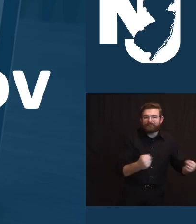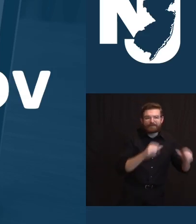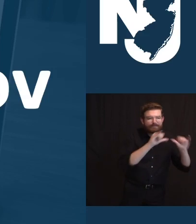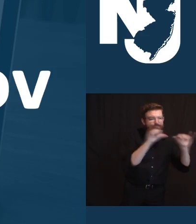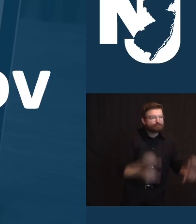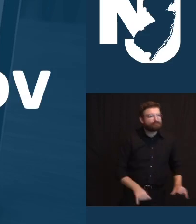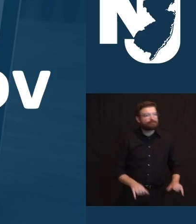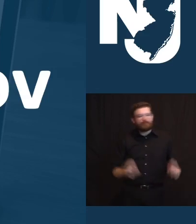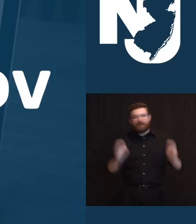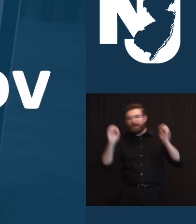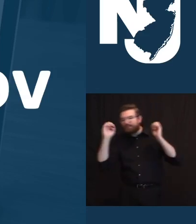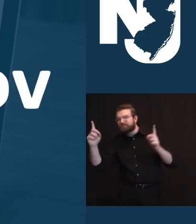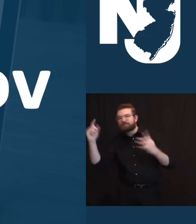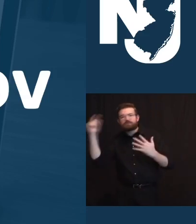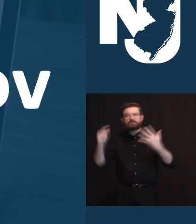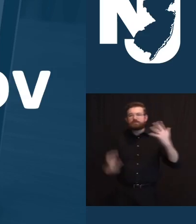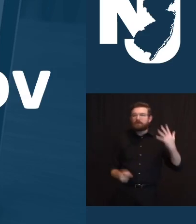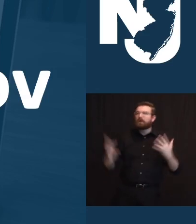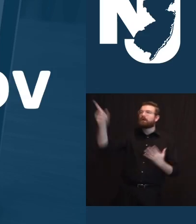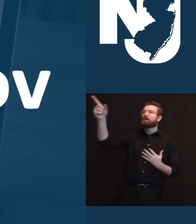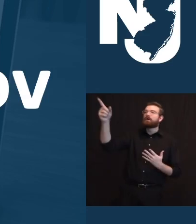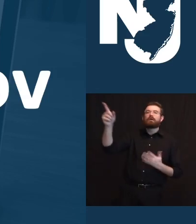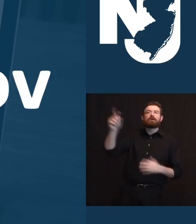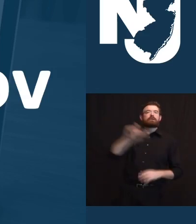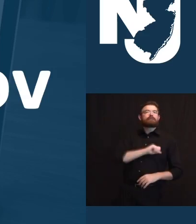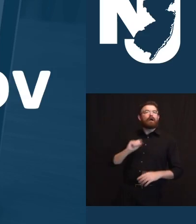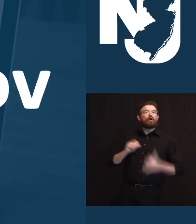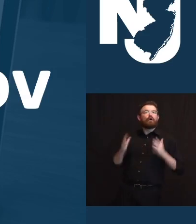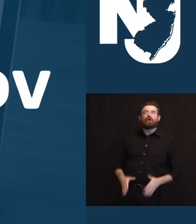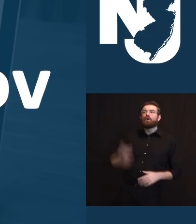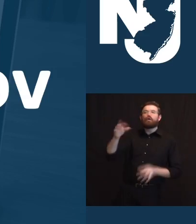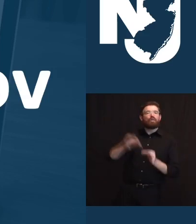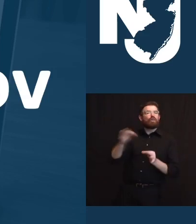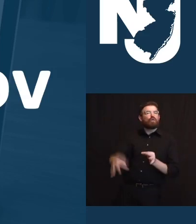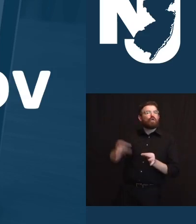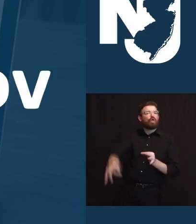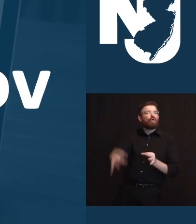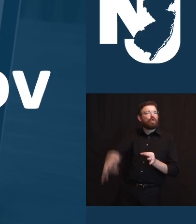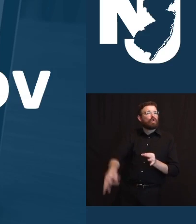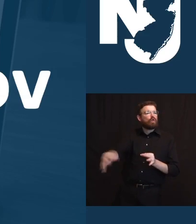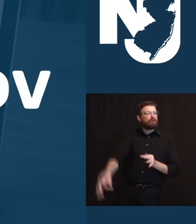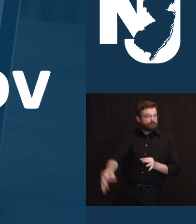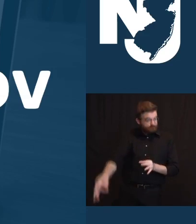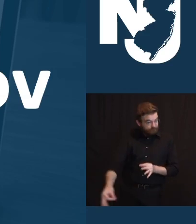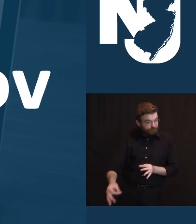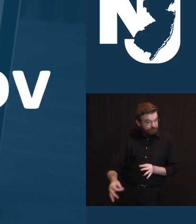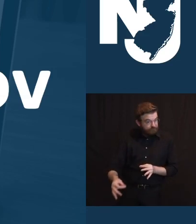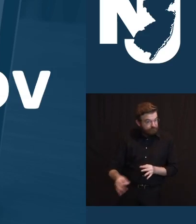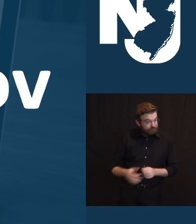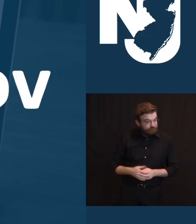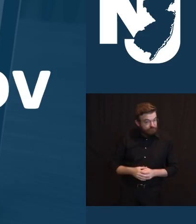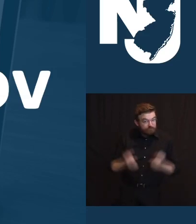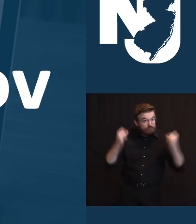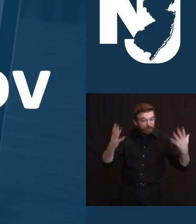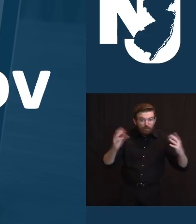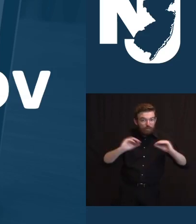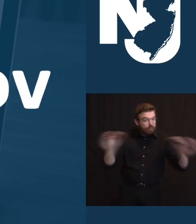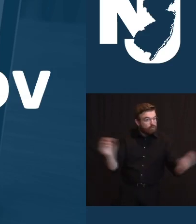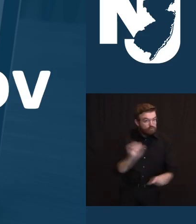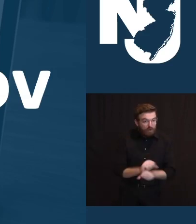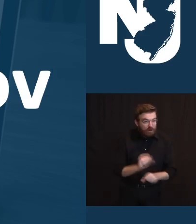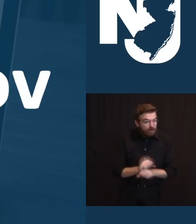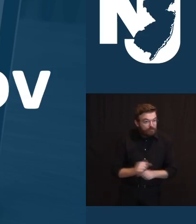initiatives. Not to mention that the unemployed and the millions of middle-class families are still left twisting in McConnell's